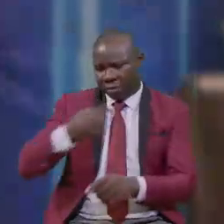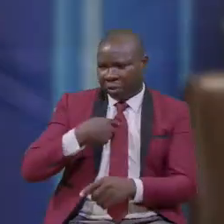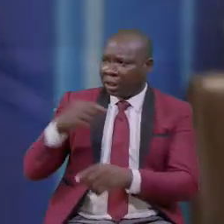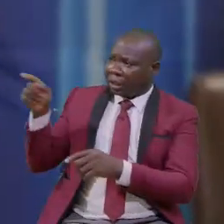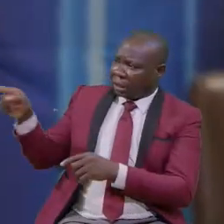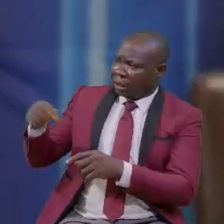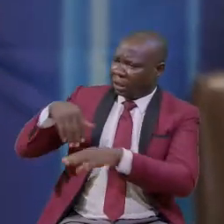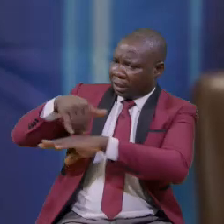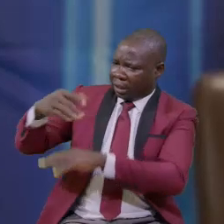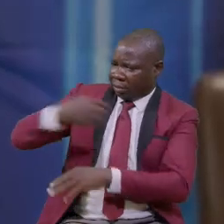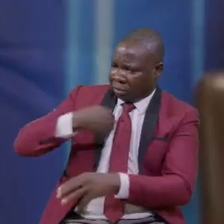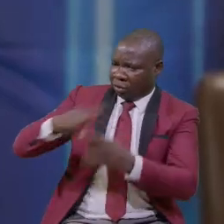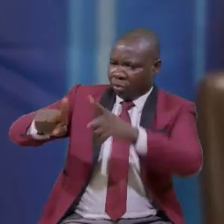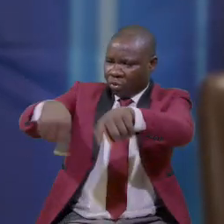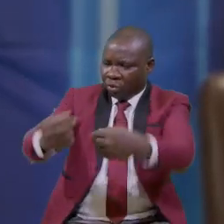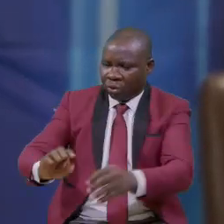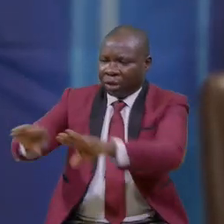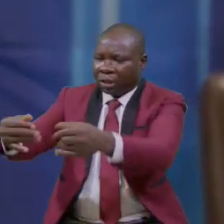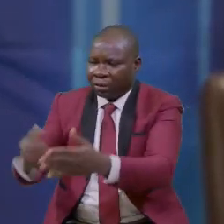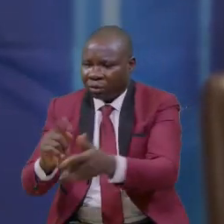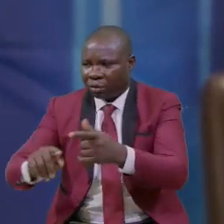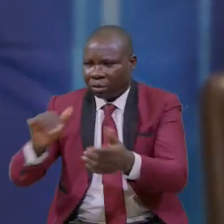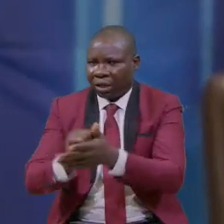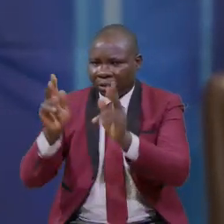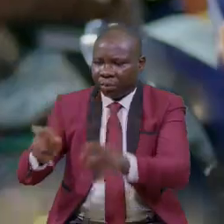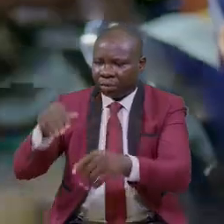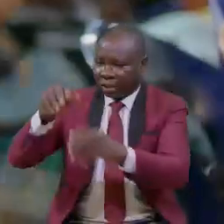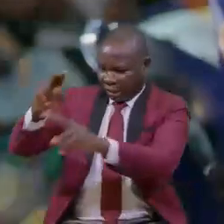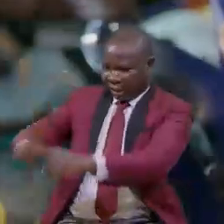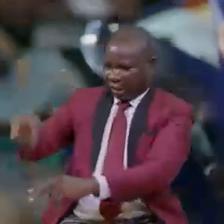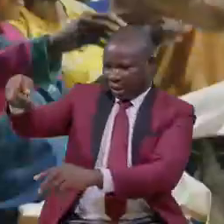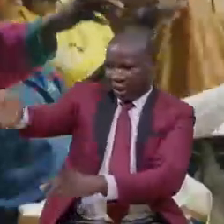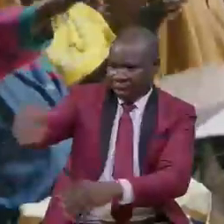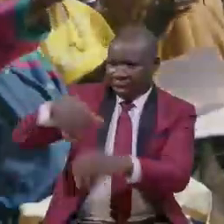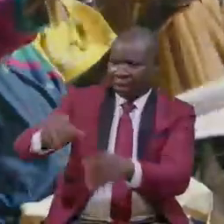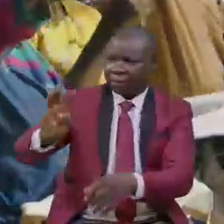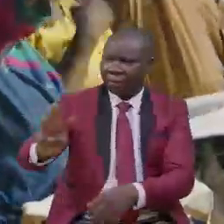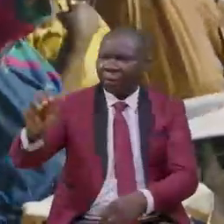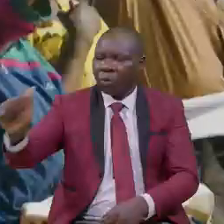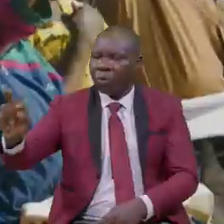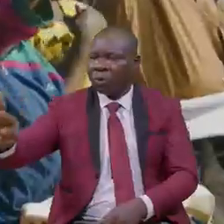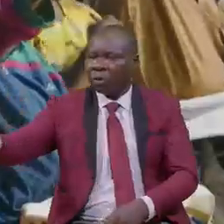sitting down there in Warri Delta State. And so,